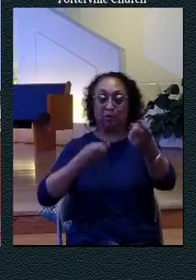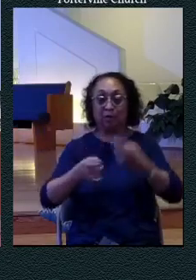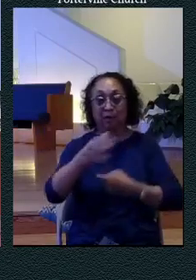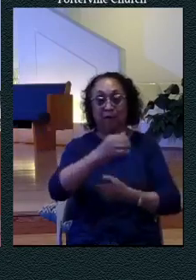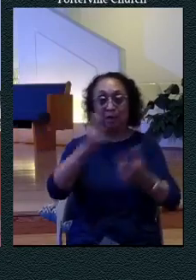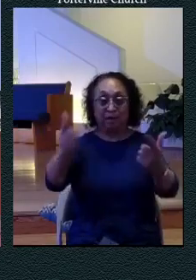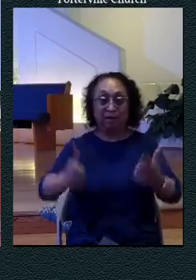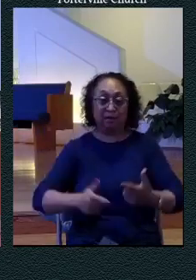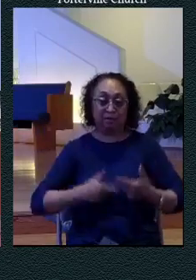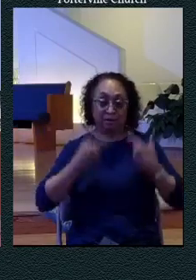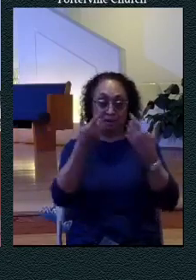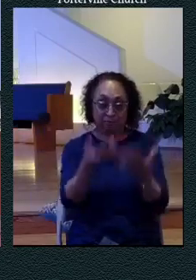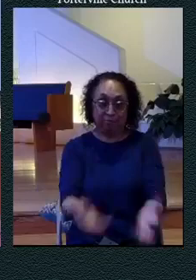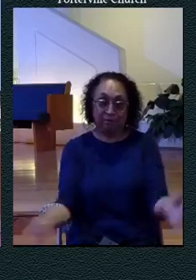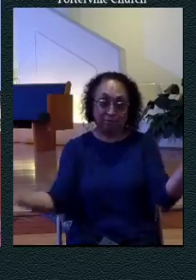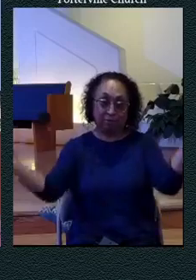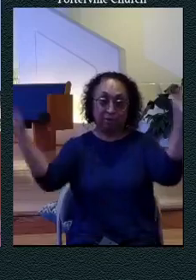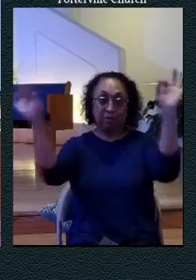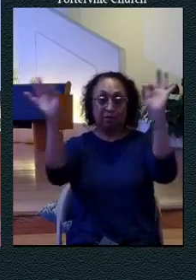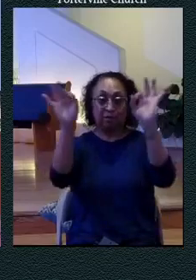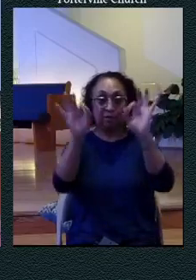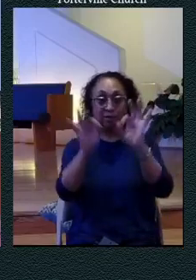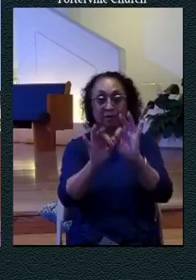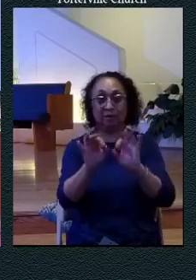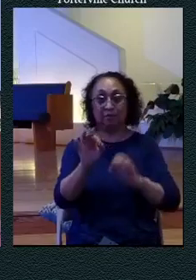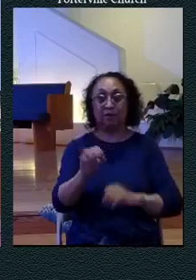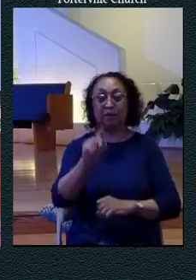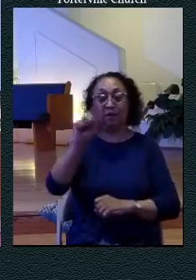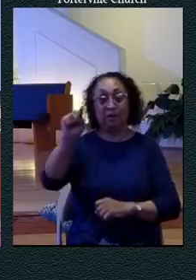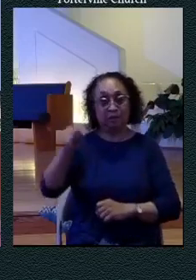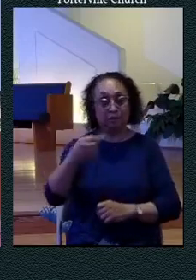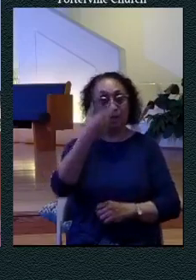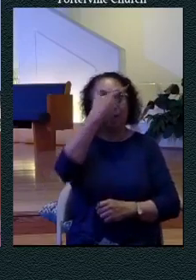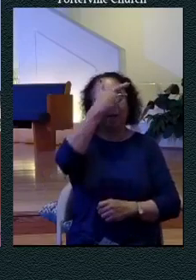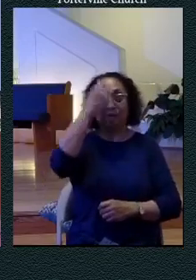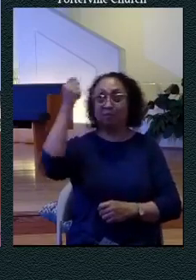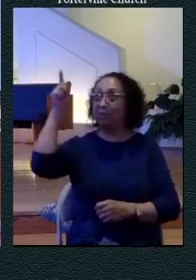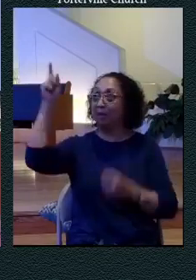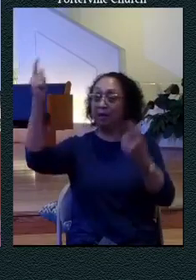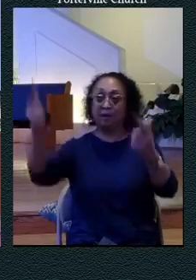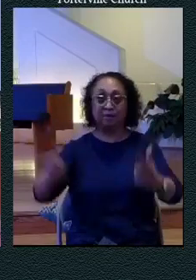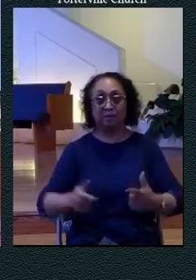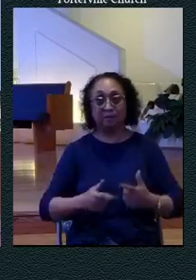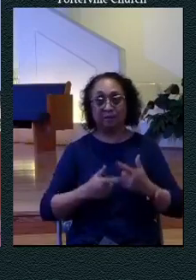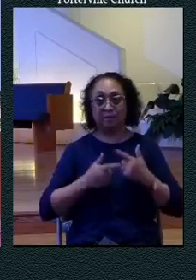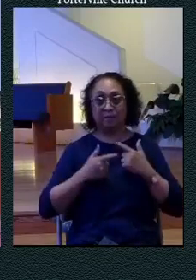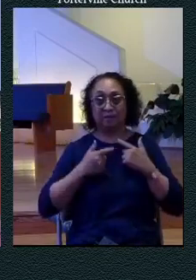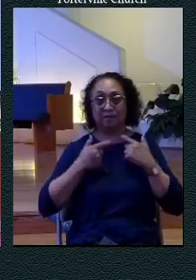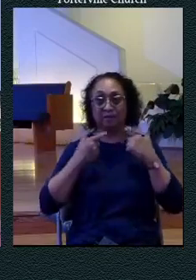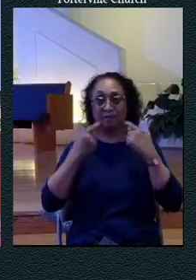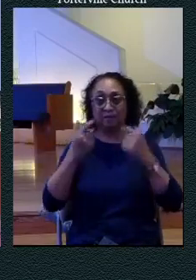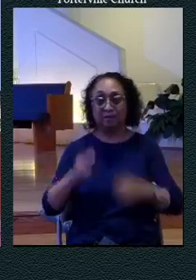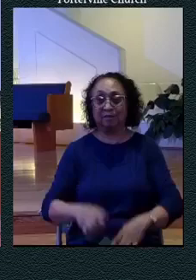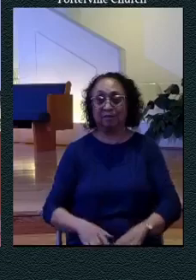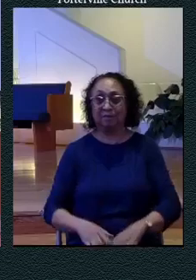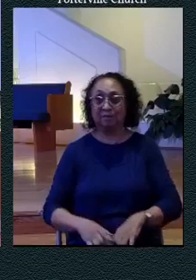future, and life is worth the living just because he